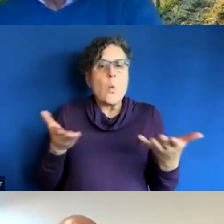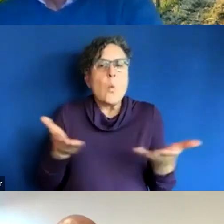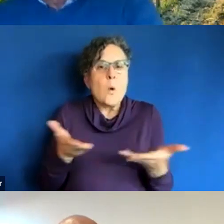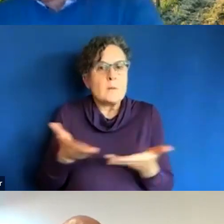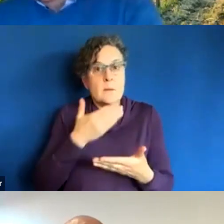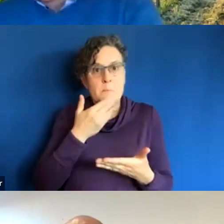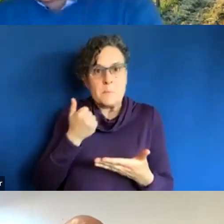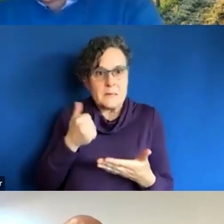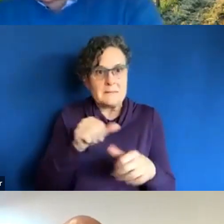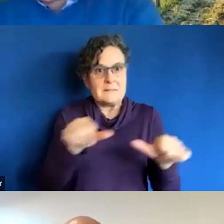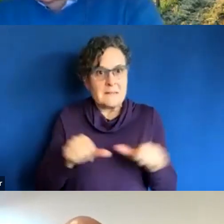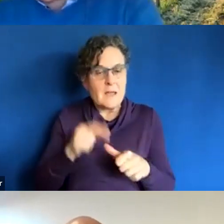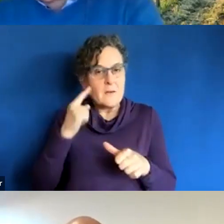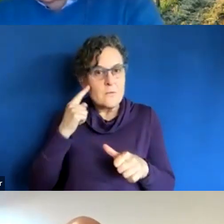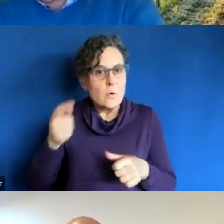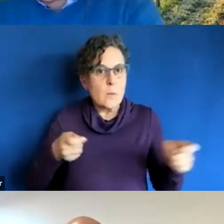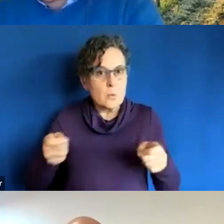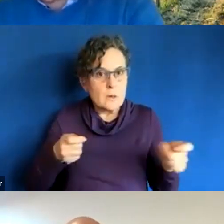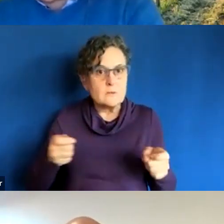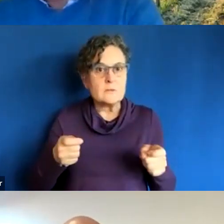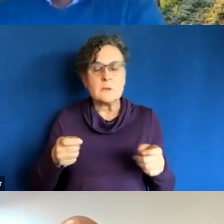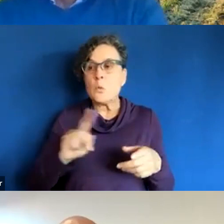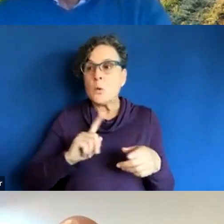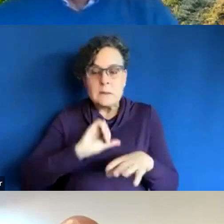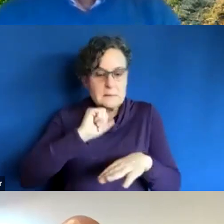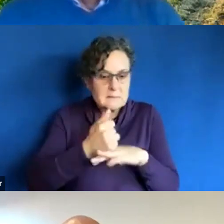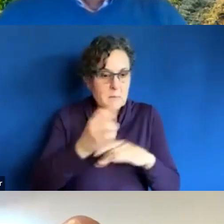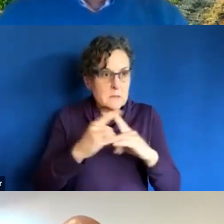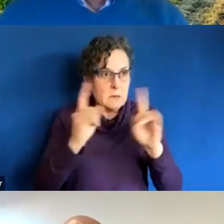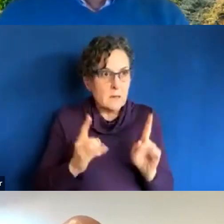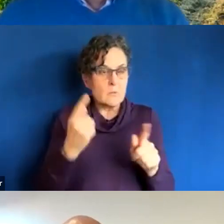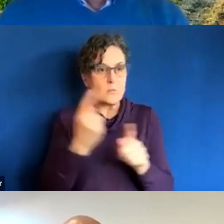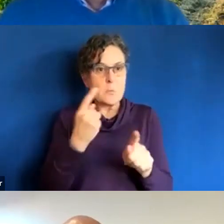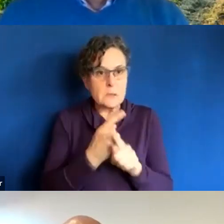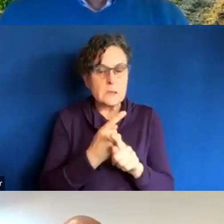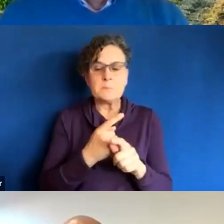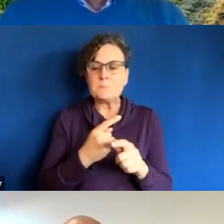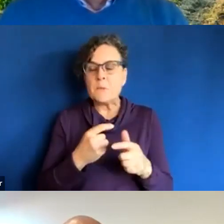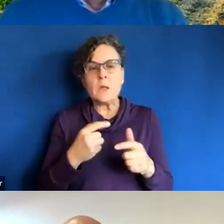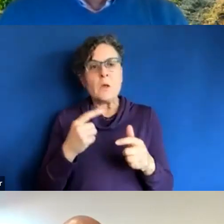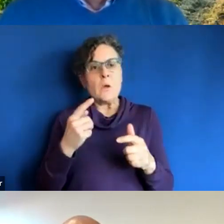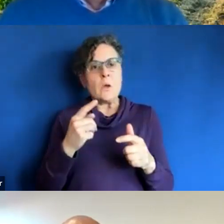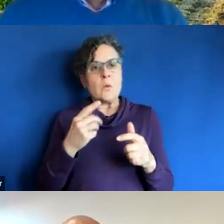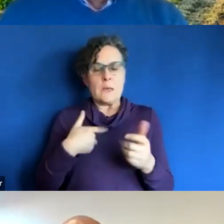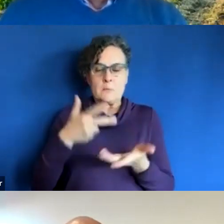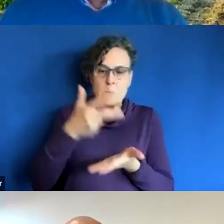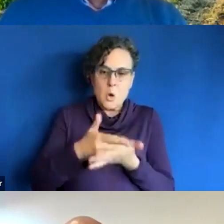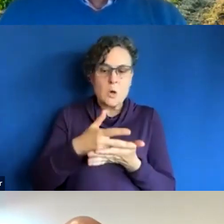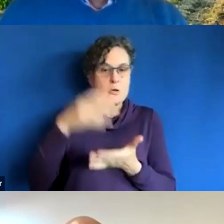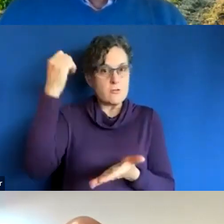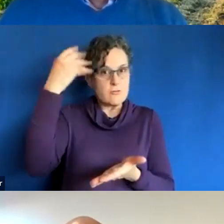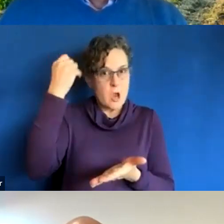can establish the tents properly, you have access with a shower trailer, you have access